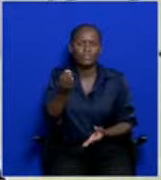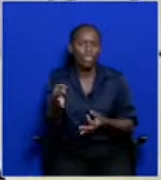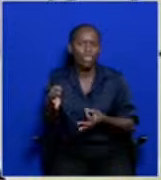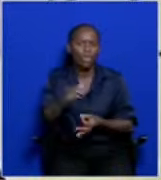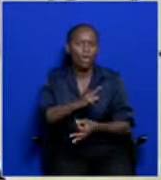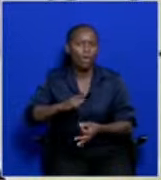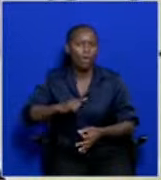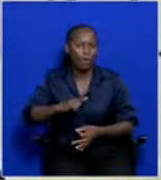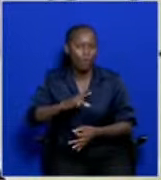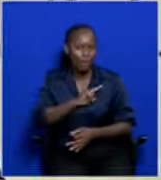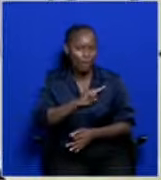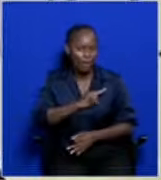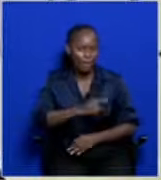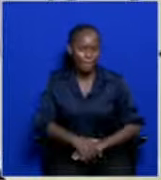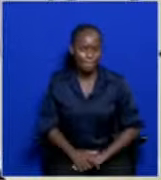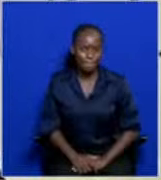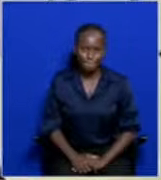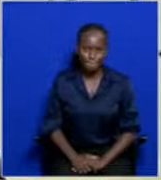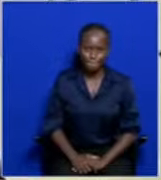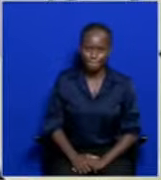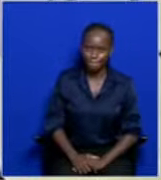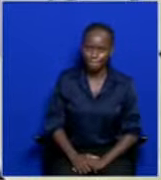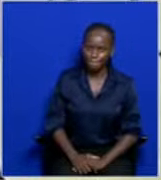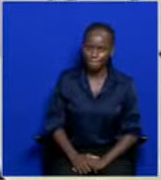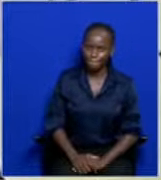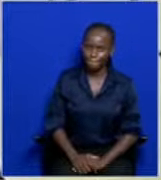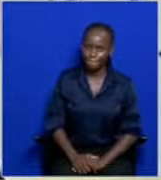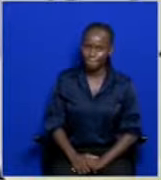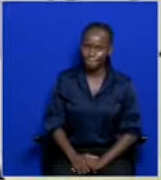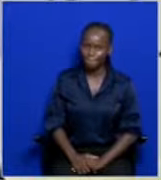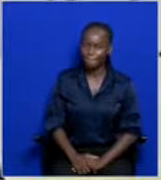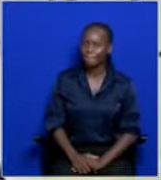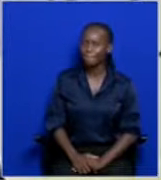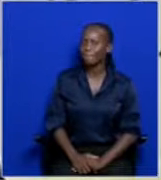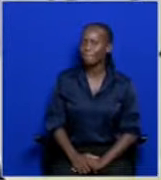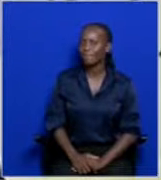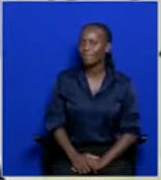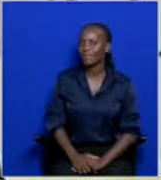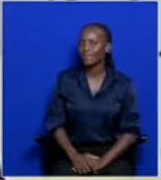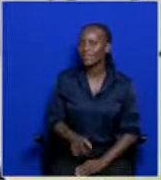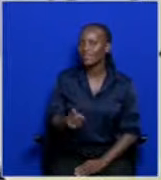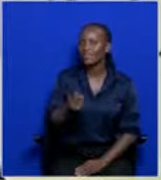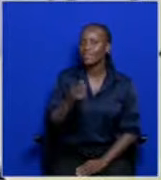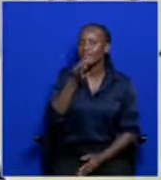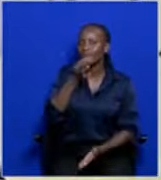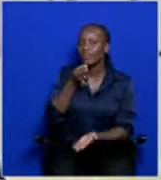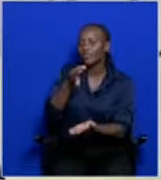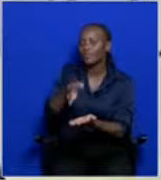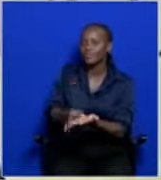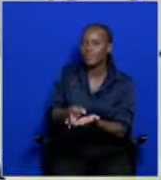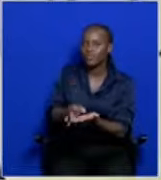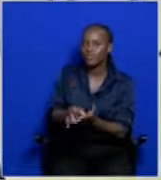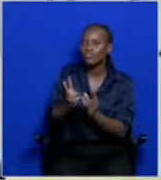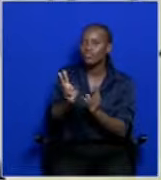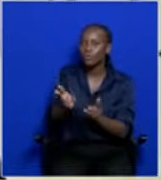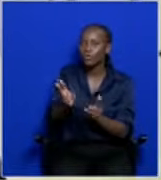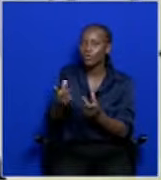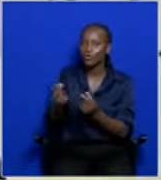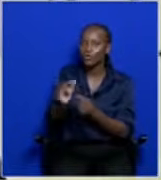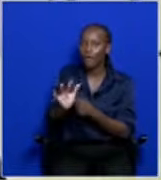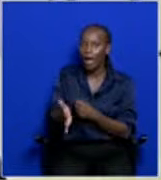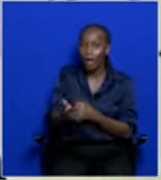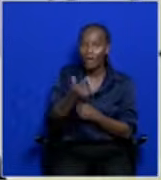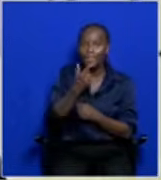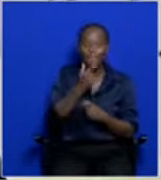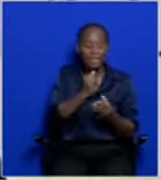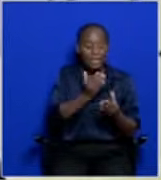The recommendation is made after the completion of the case itself.